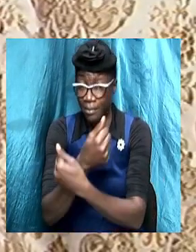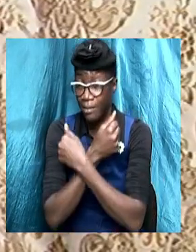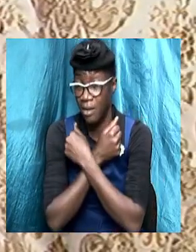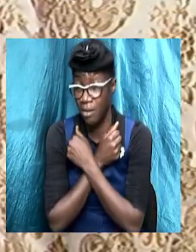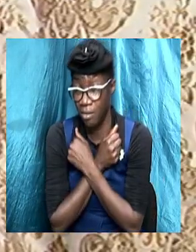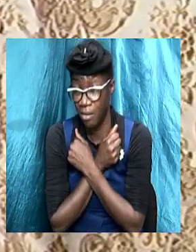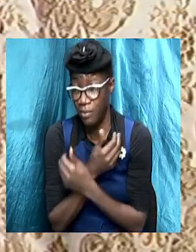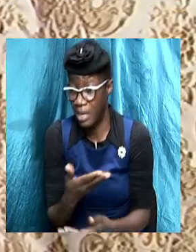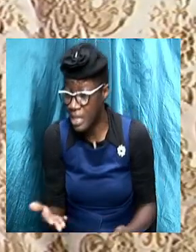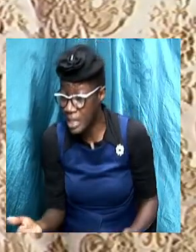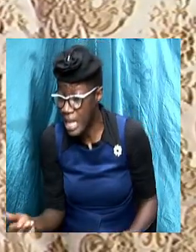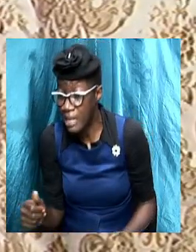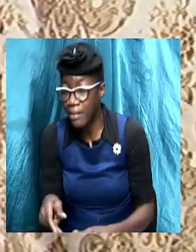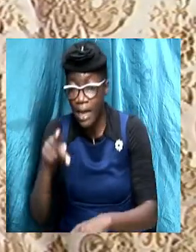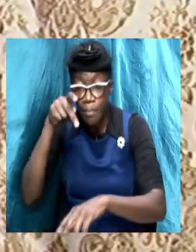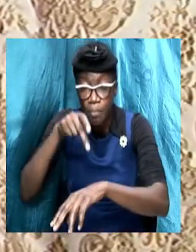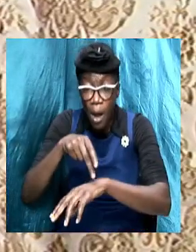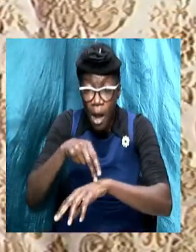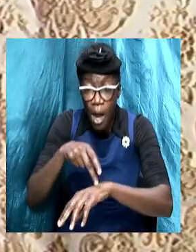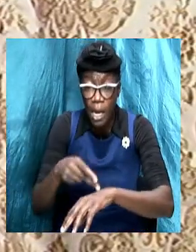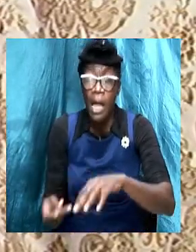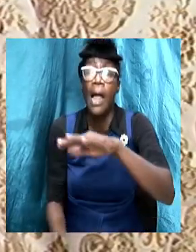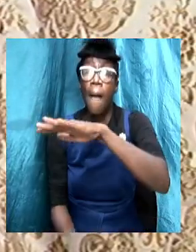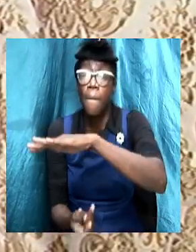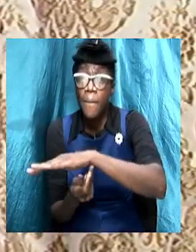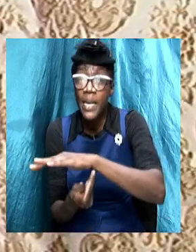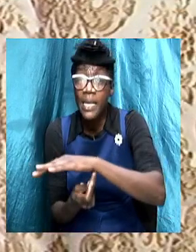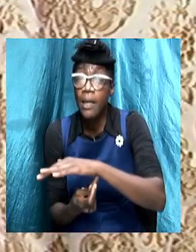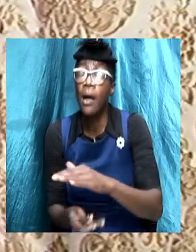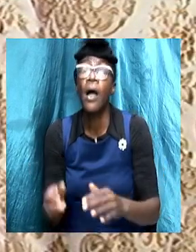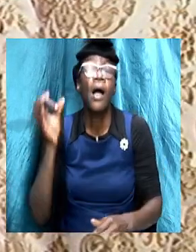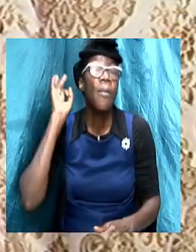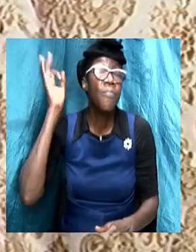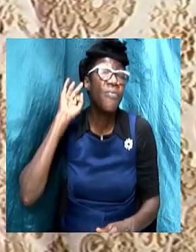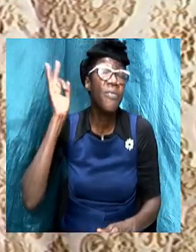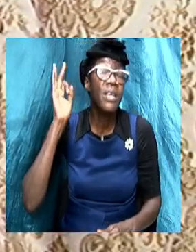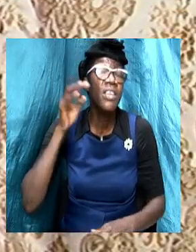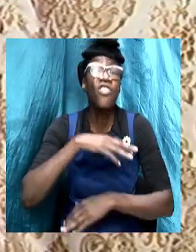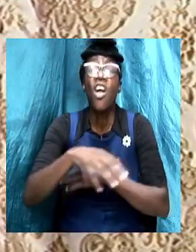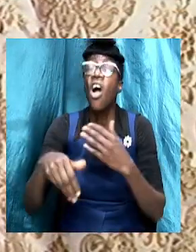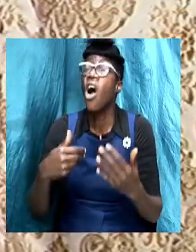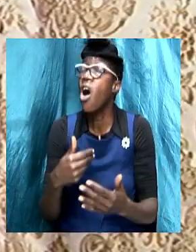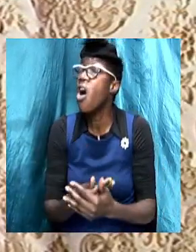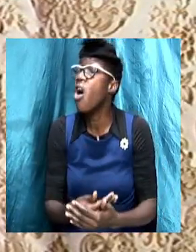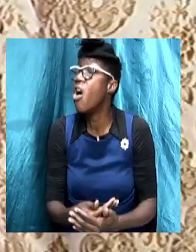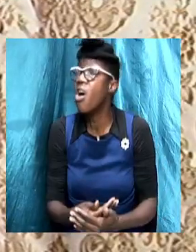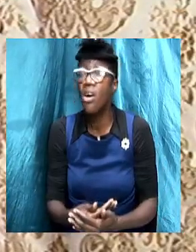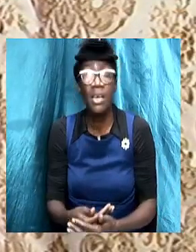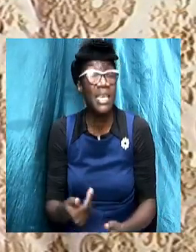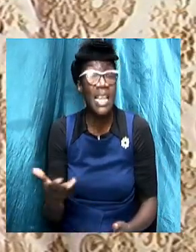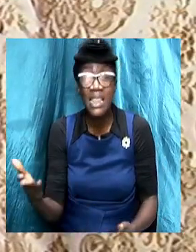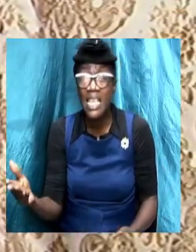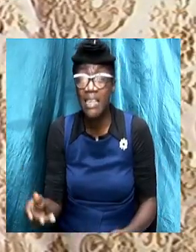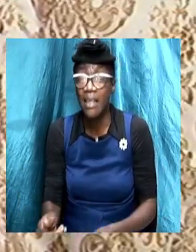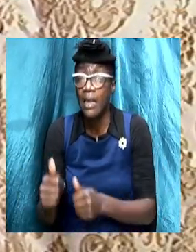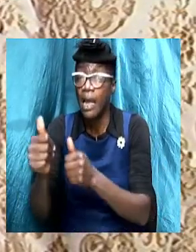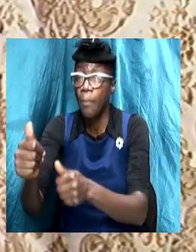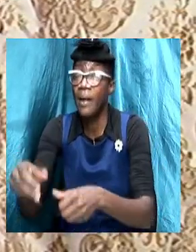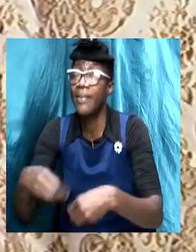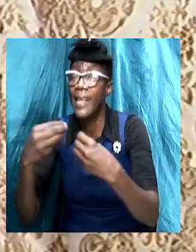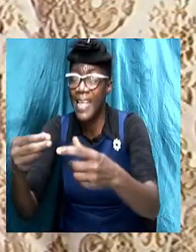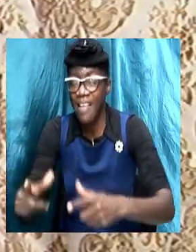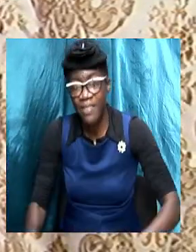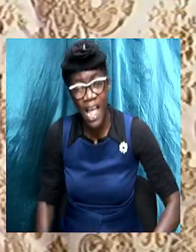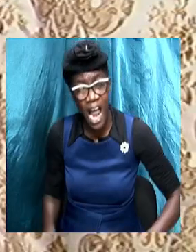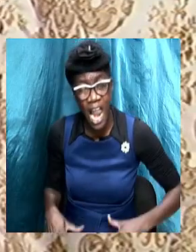the sacred things that Peter preached on, all the sacred things that the apostles gave their lives for,